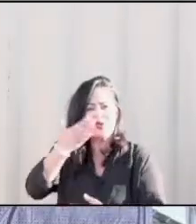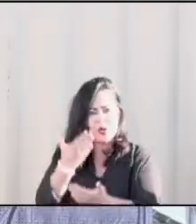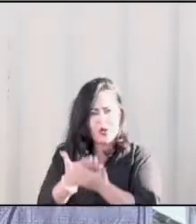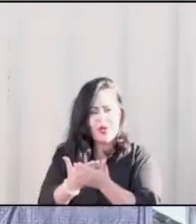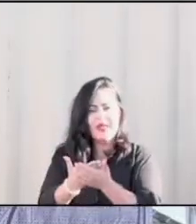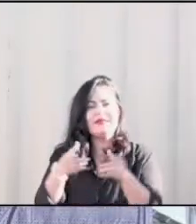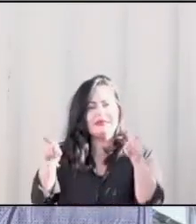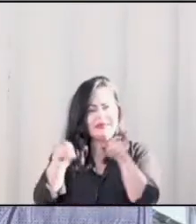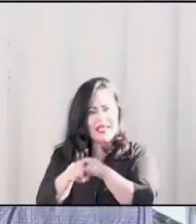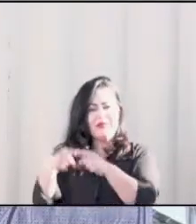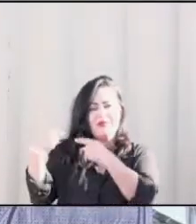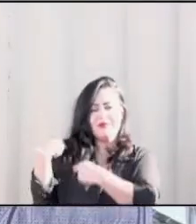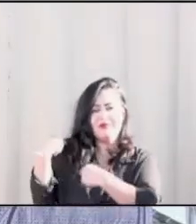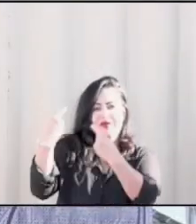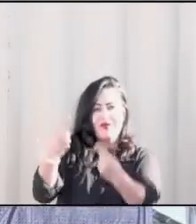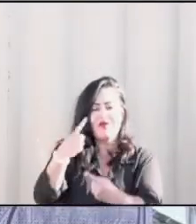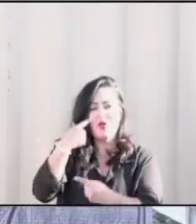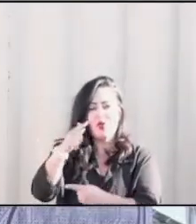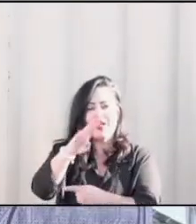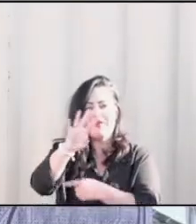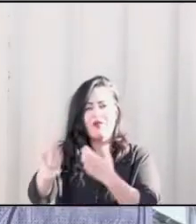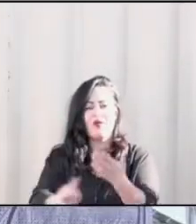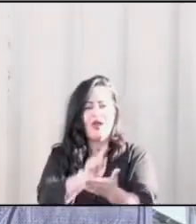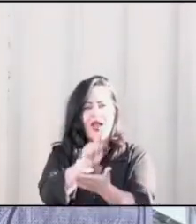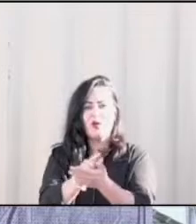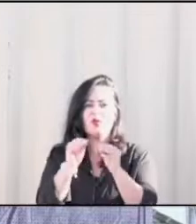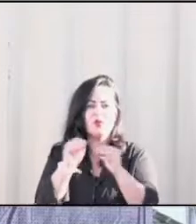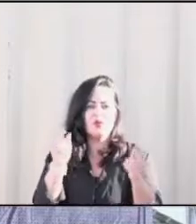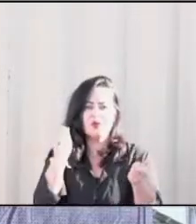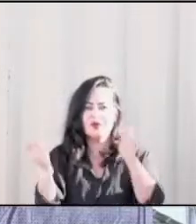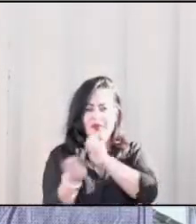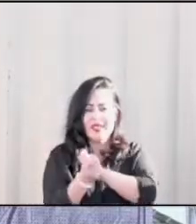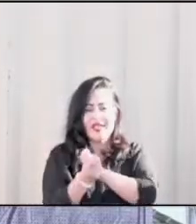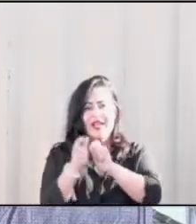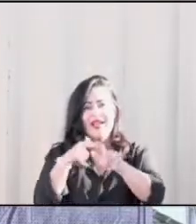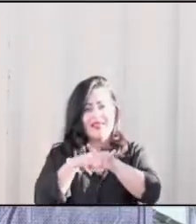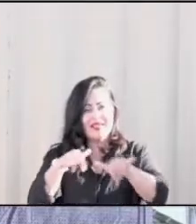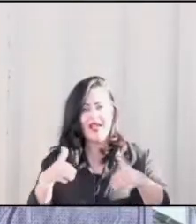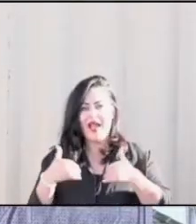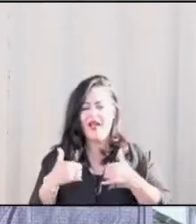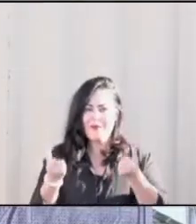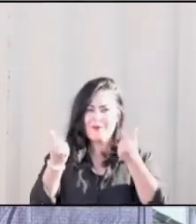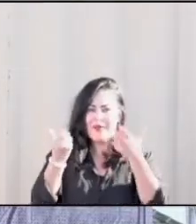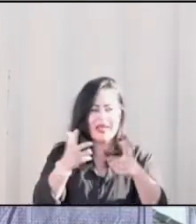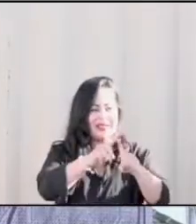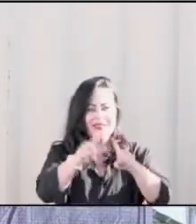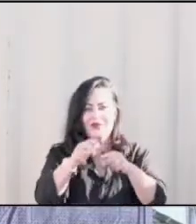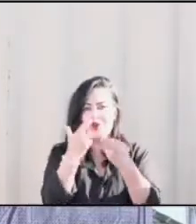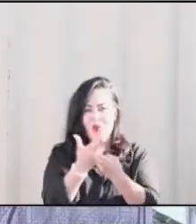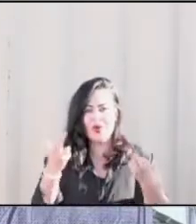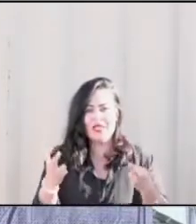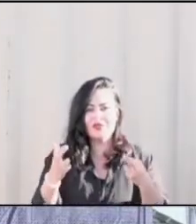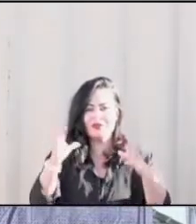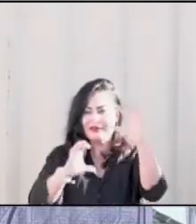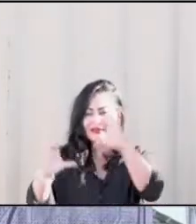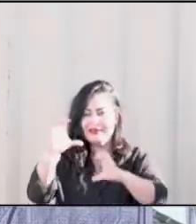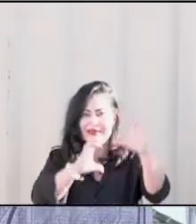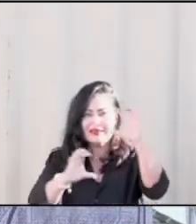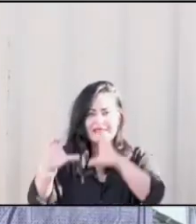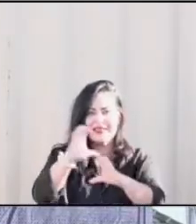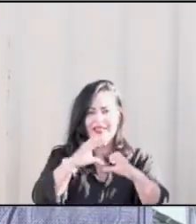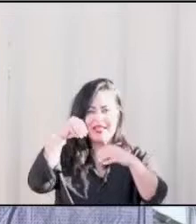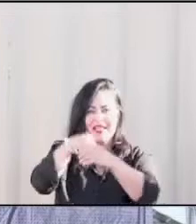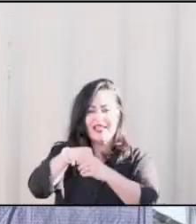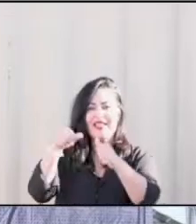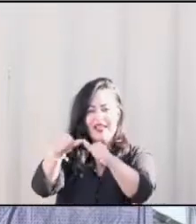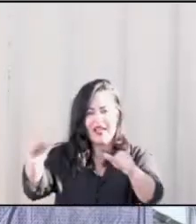footprint it has been since for the last 24 hours. However, we do have an amount of resources walking all across that, getting deep inside the